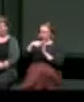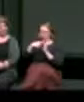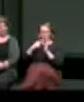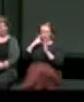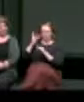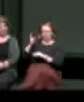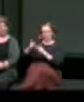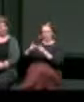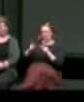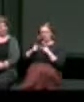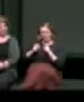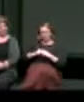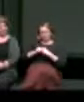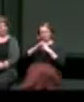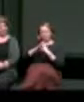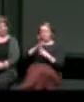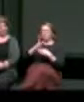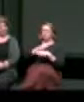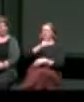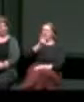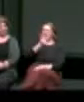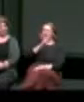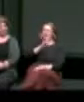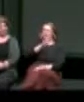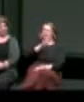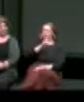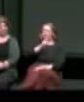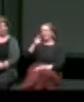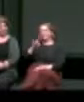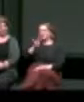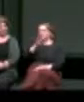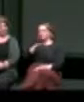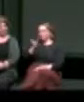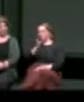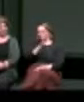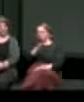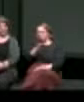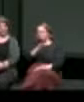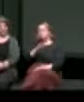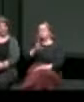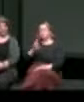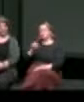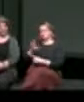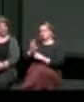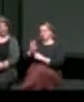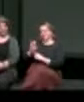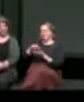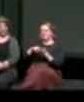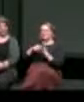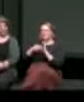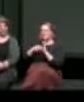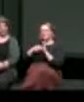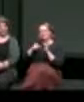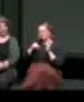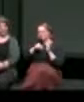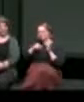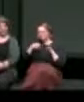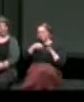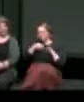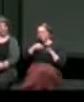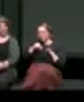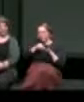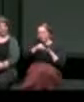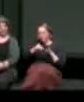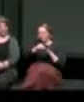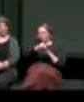was constructed between 1840 and 1844. And a race is a channel or a canal that's built off of